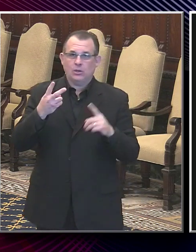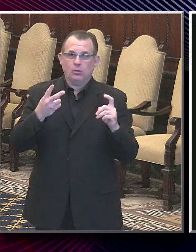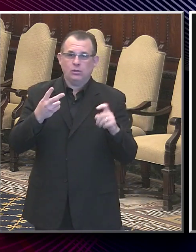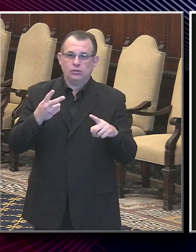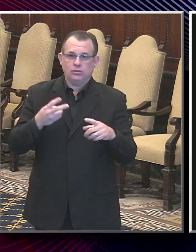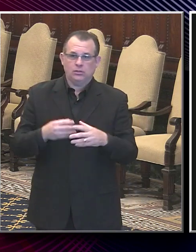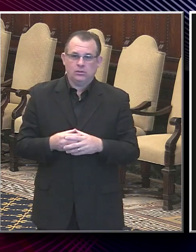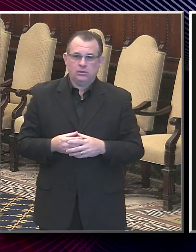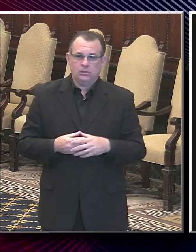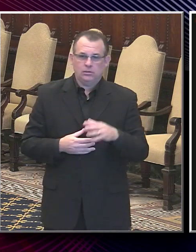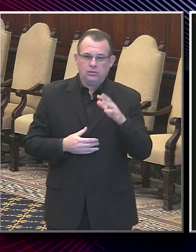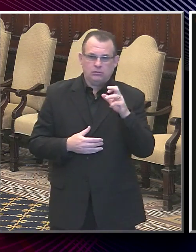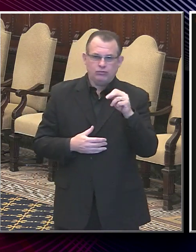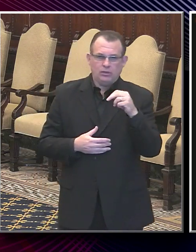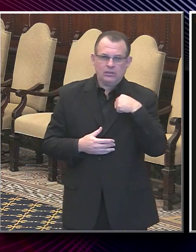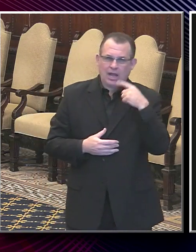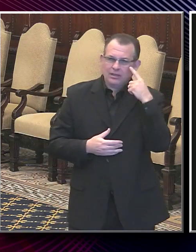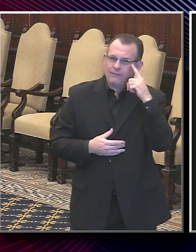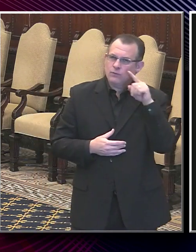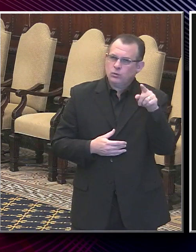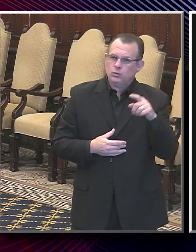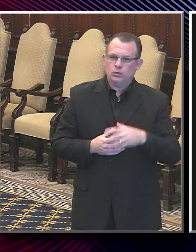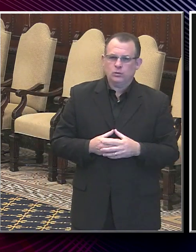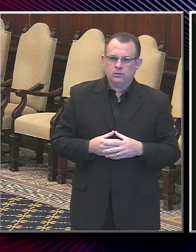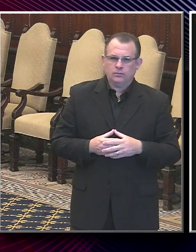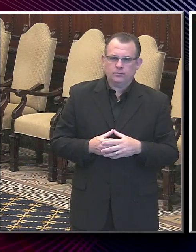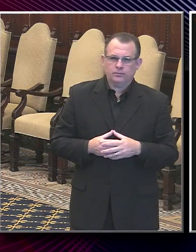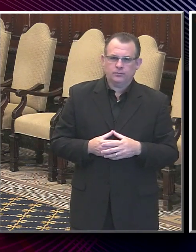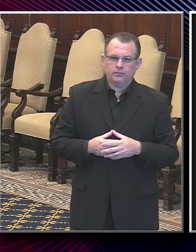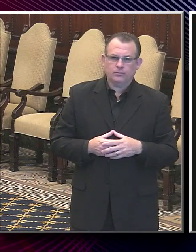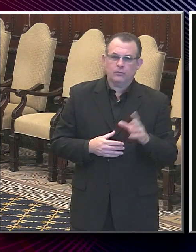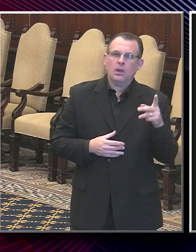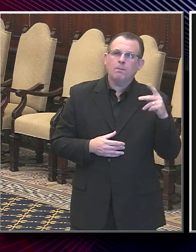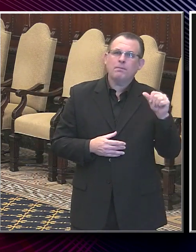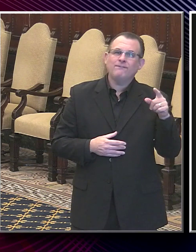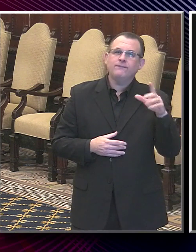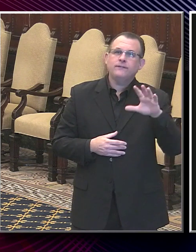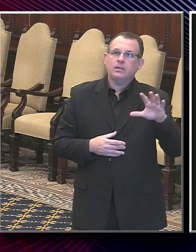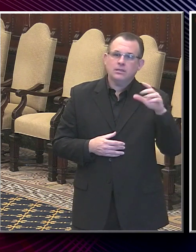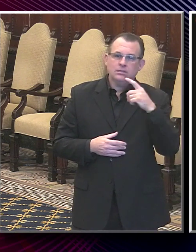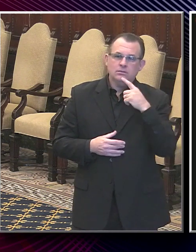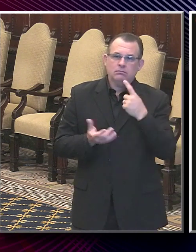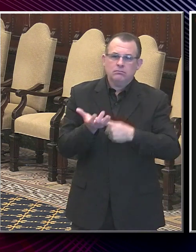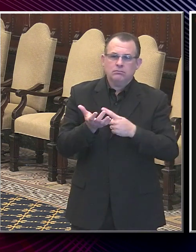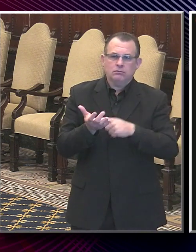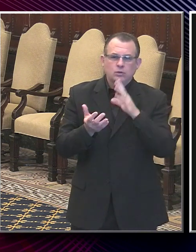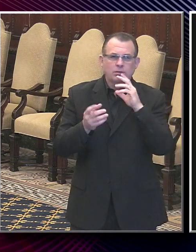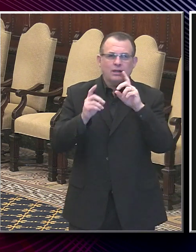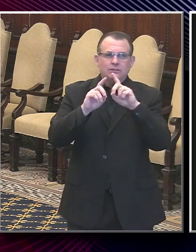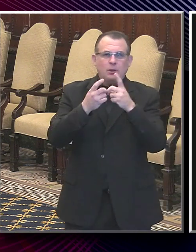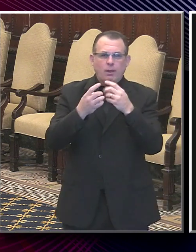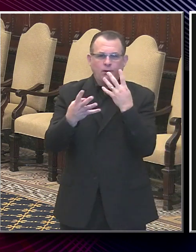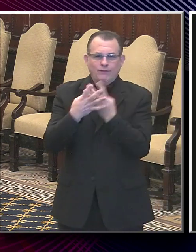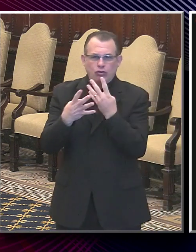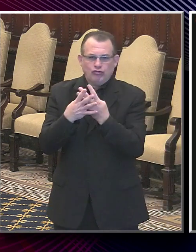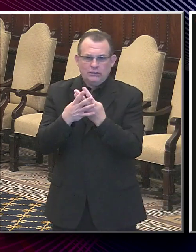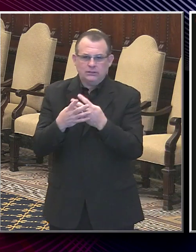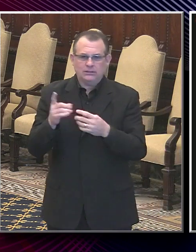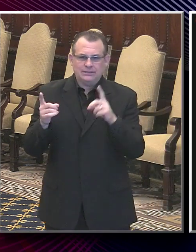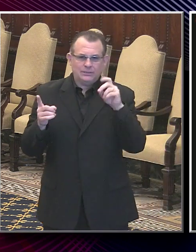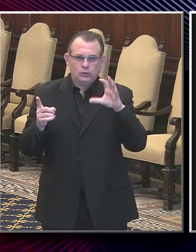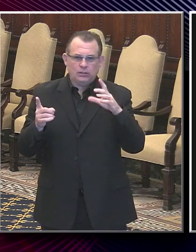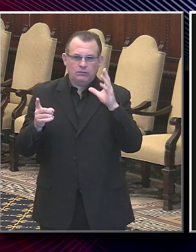but so Pennsylvania was talking about the Department of Corrections, what they're going to be doing to phase